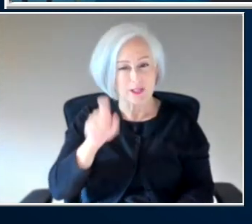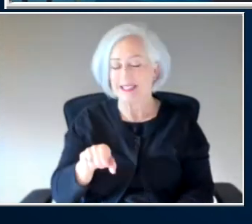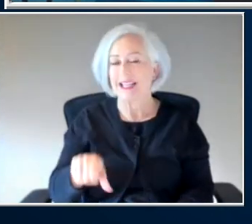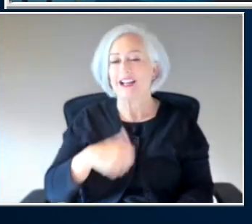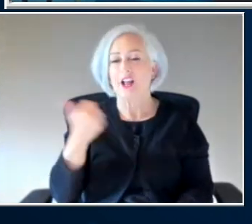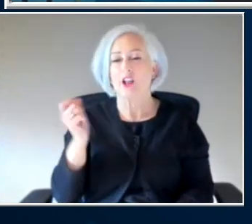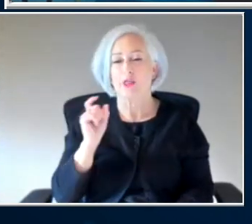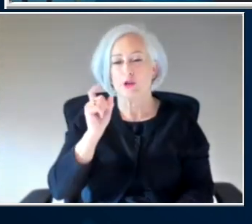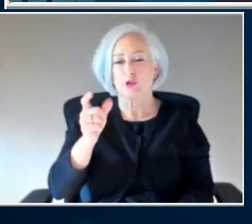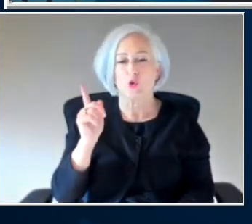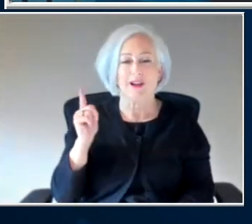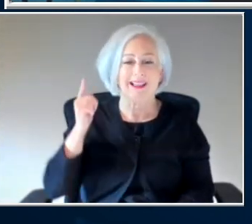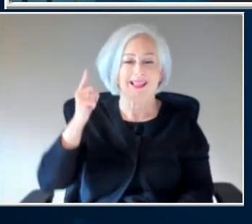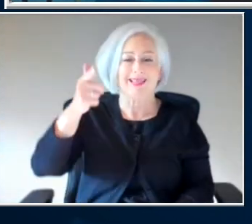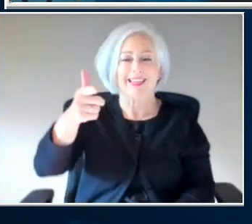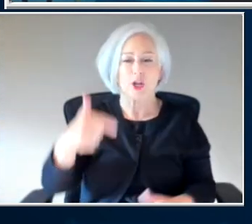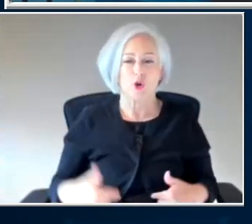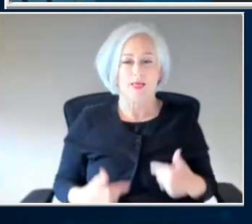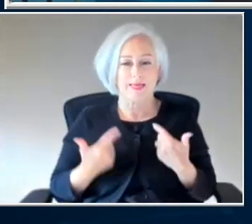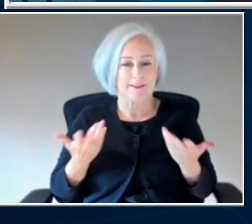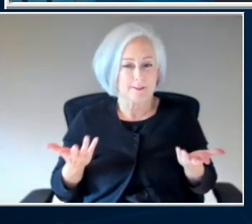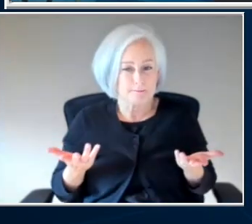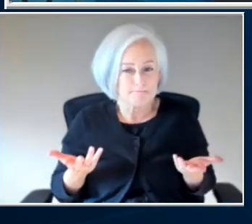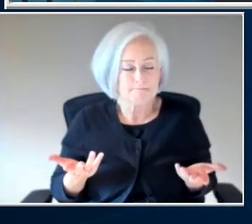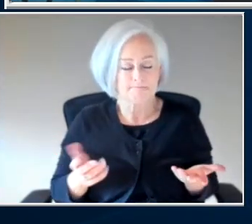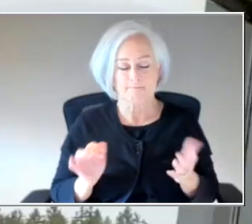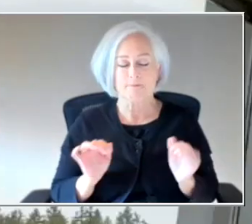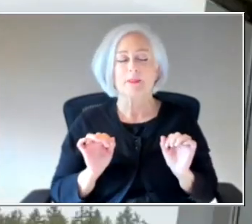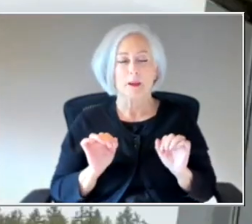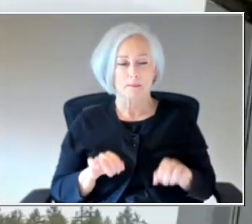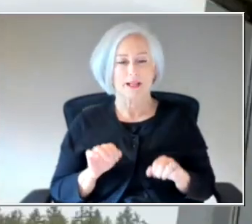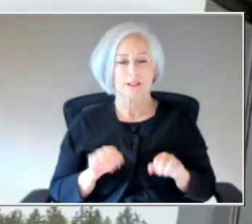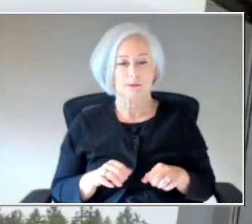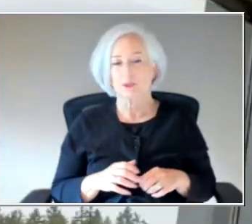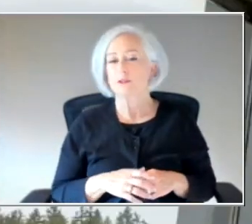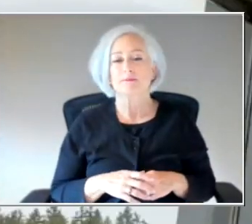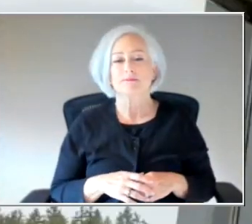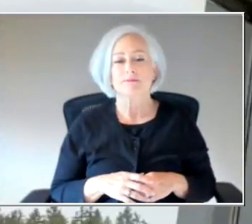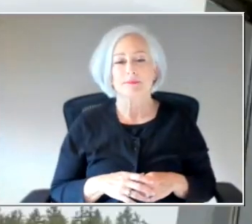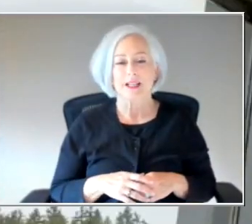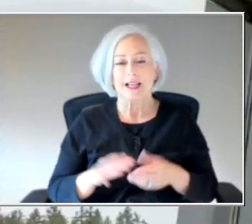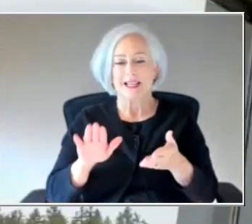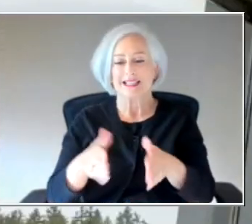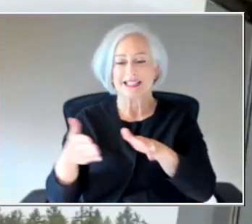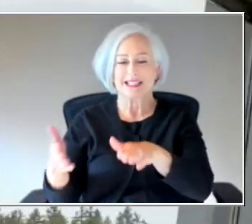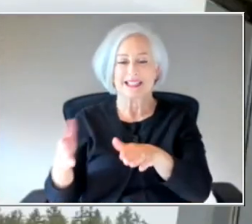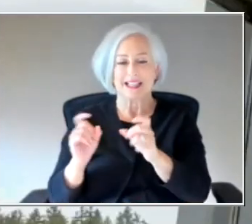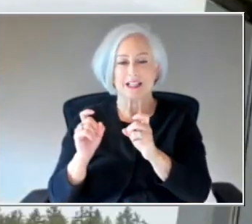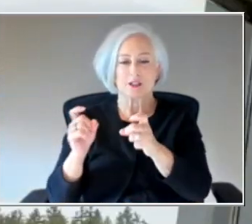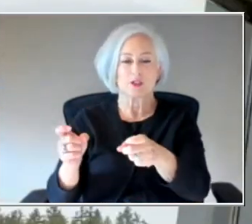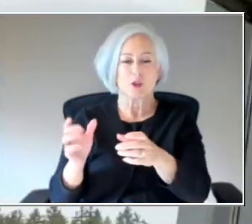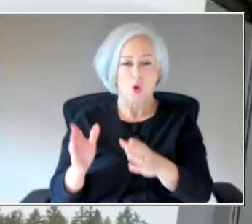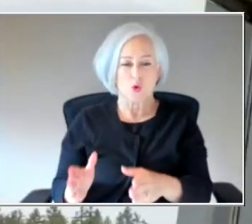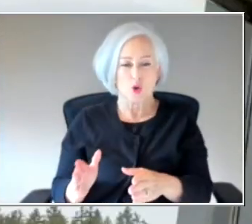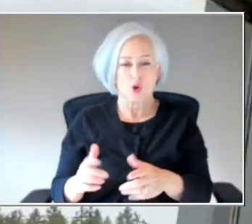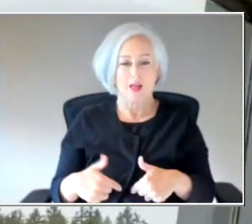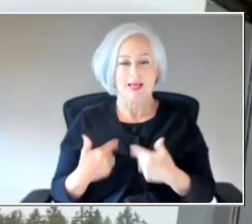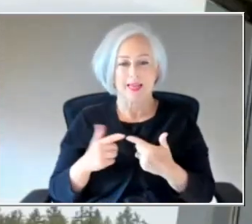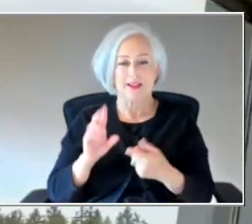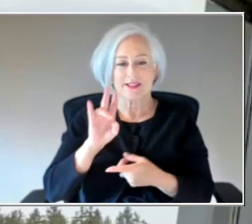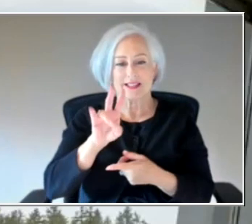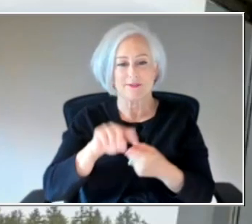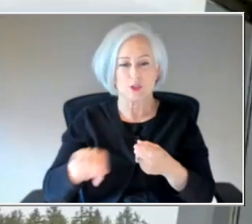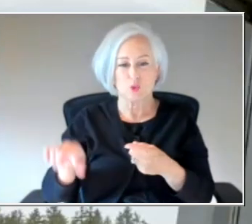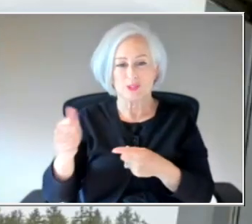road? Is that a possibility? Yeah, so deceased donor average lifespans about 7 to 10 years, certainly